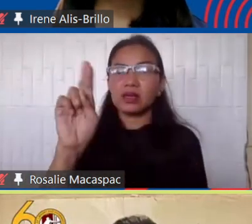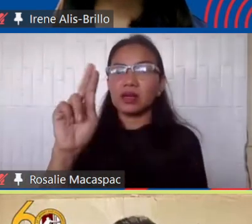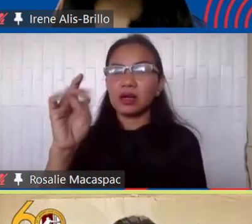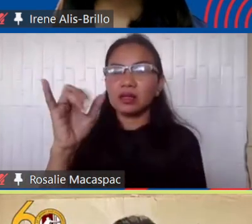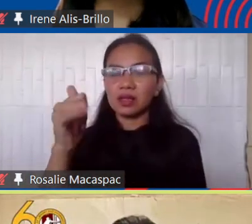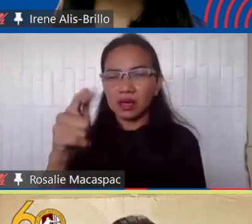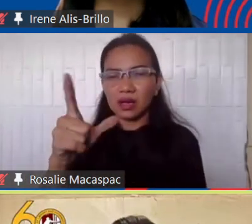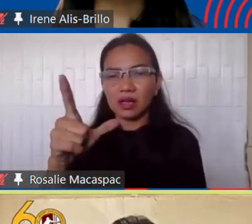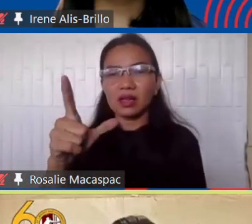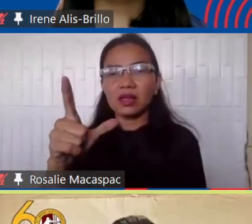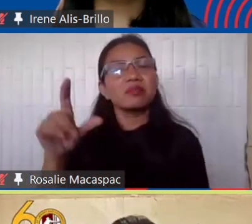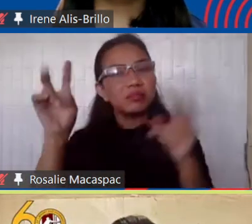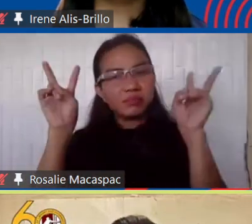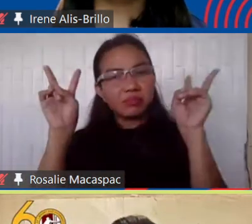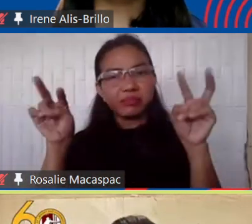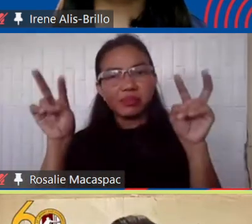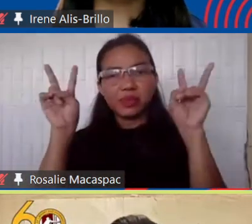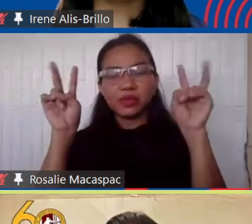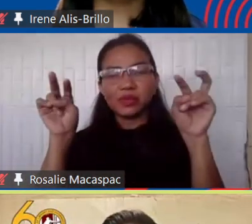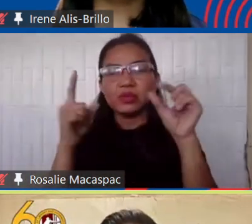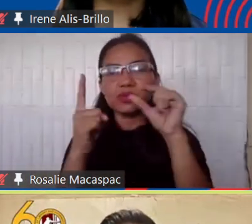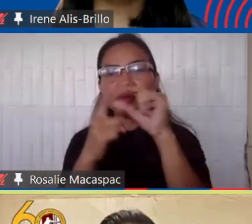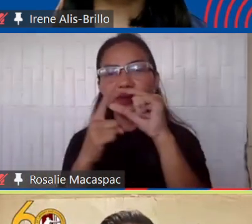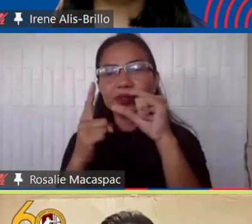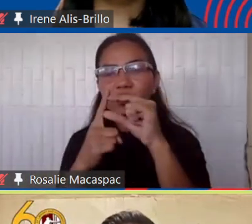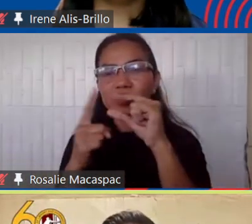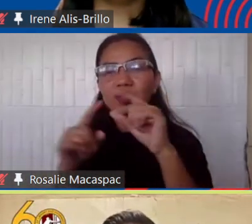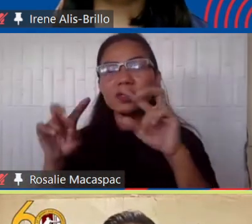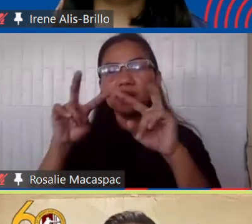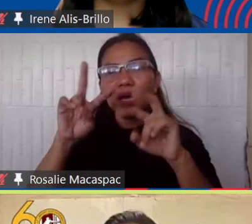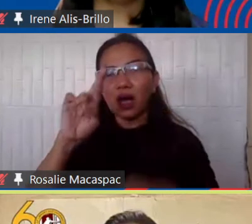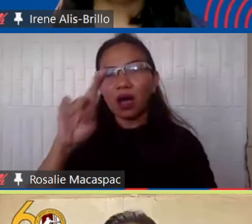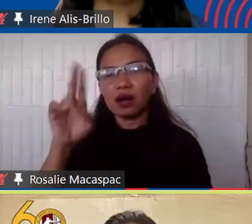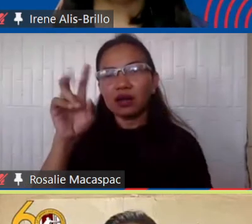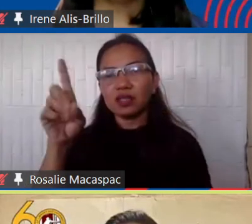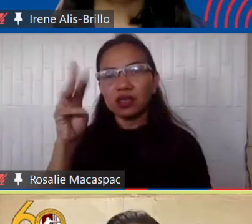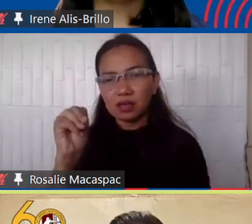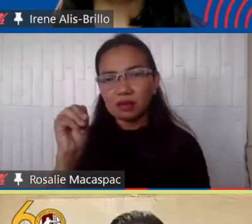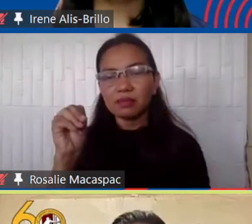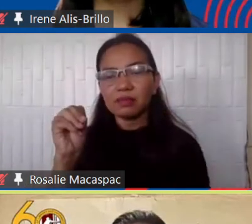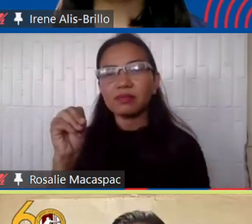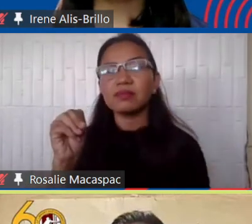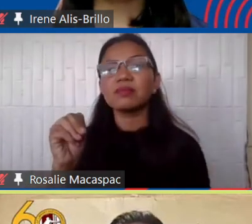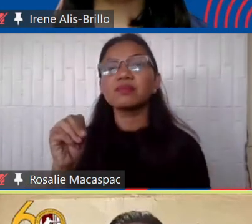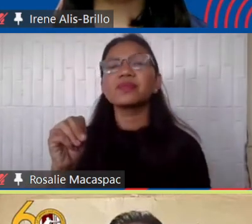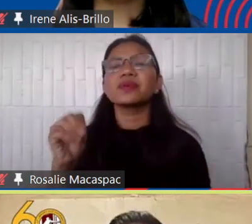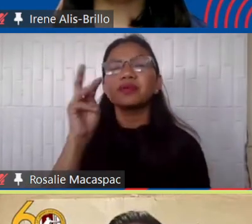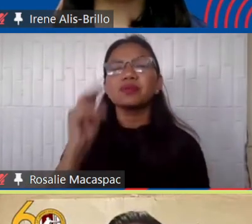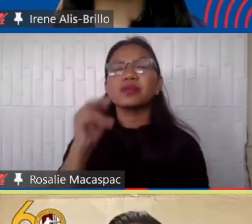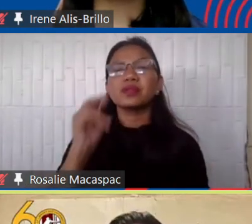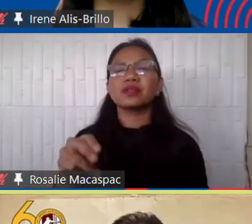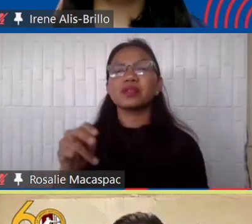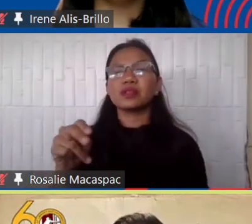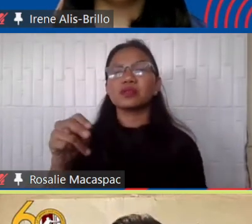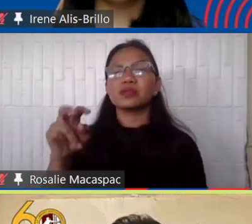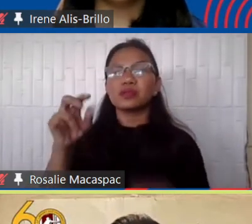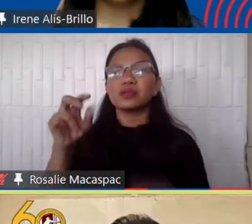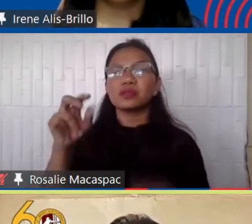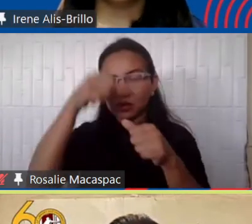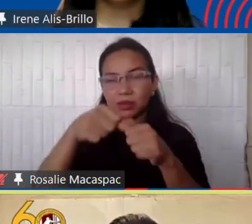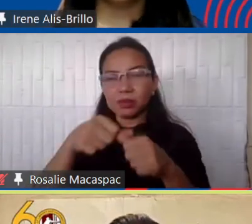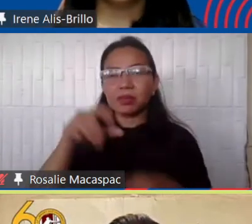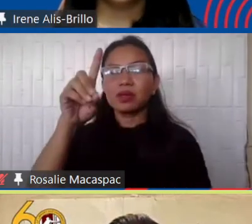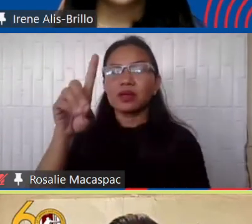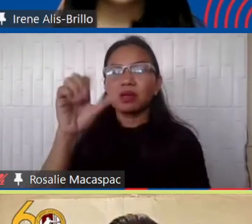technicalities, uh, we in research data management we use the term data repositories.